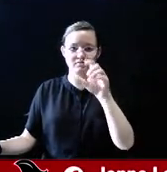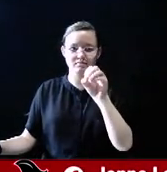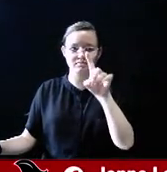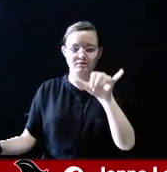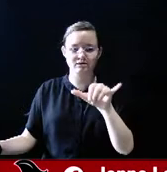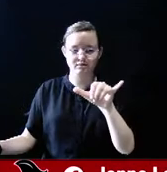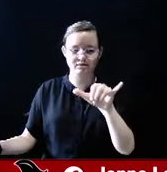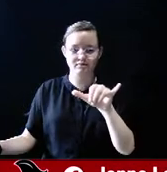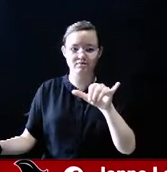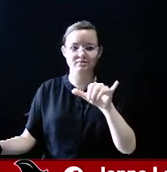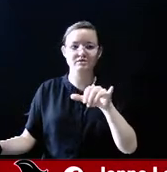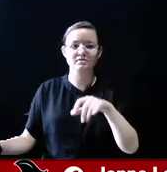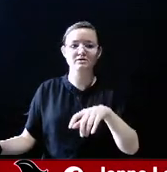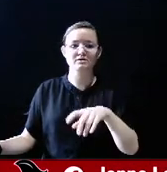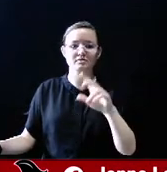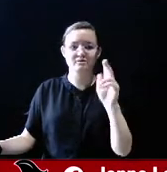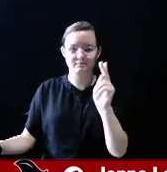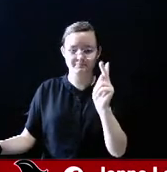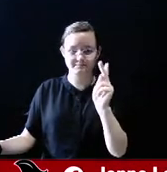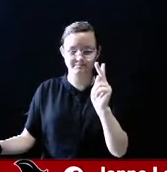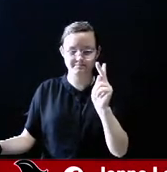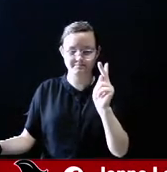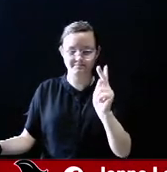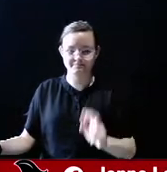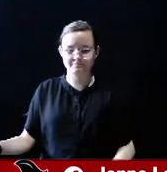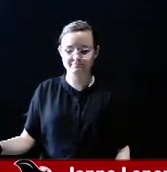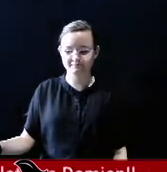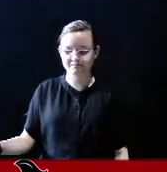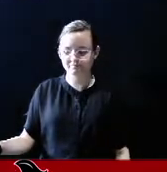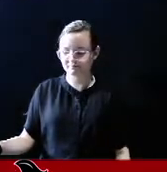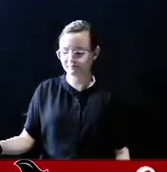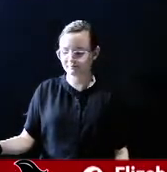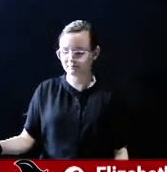Glaudy Kakeda Cayenge.